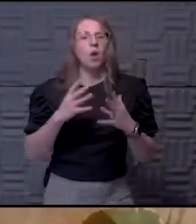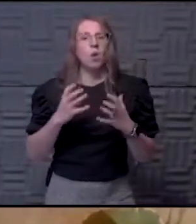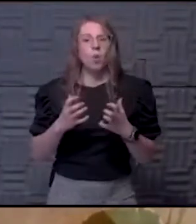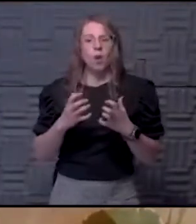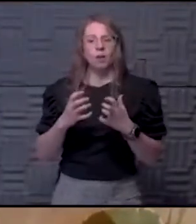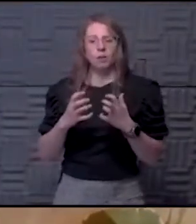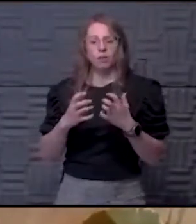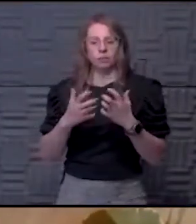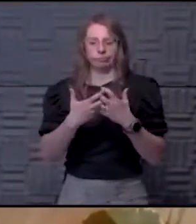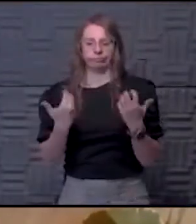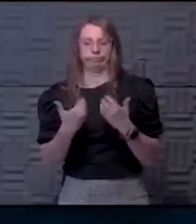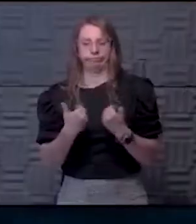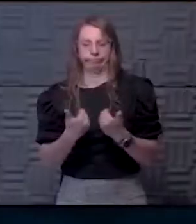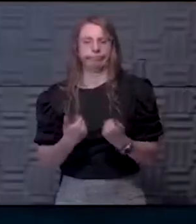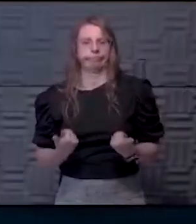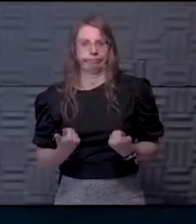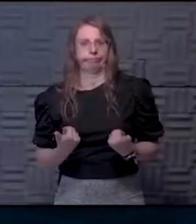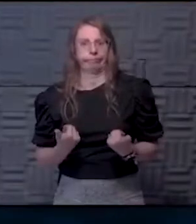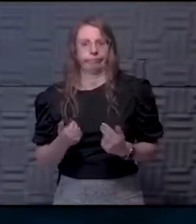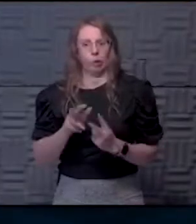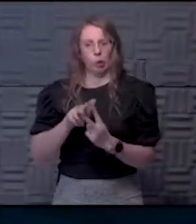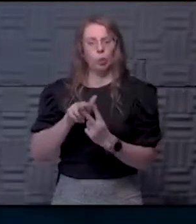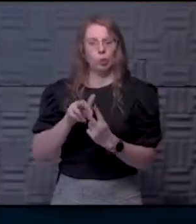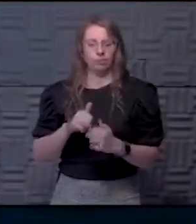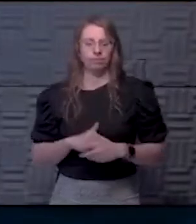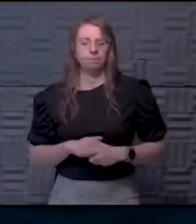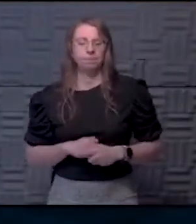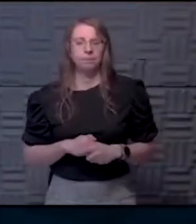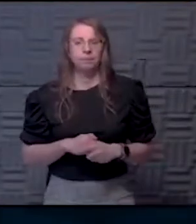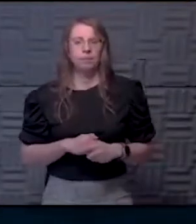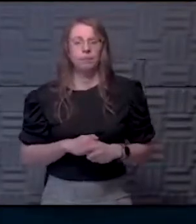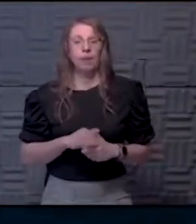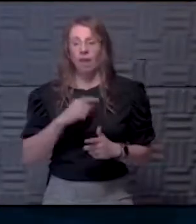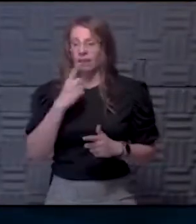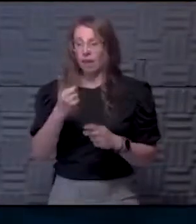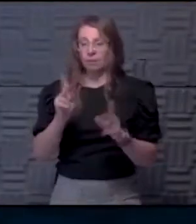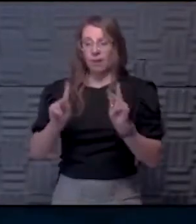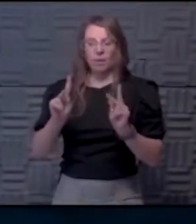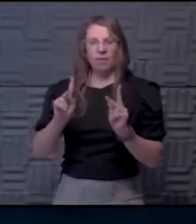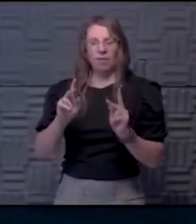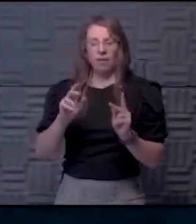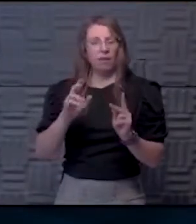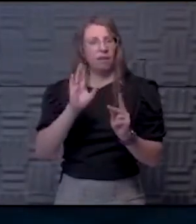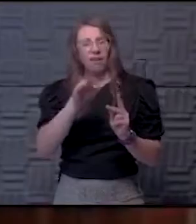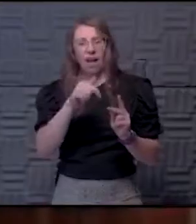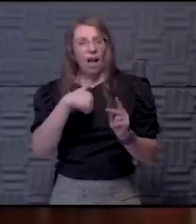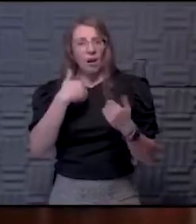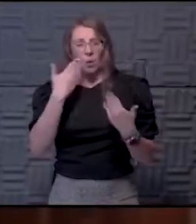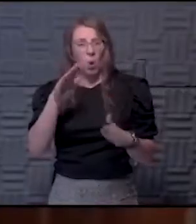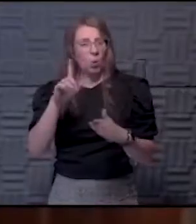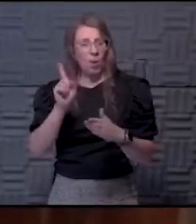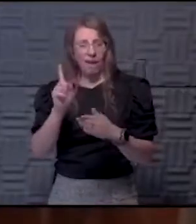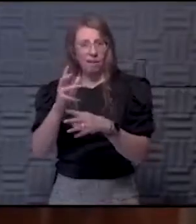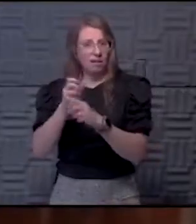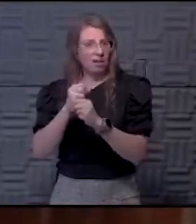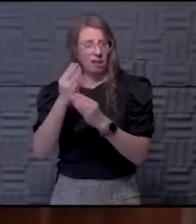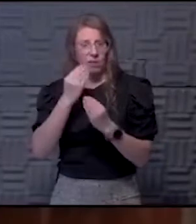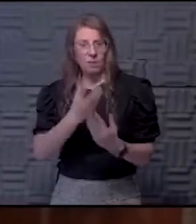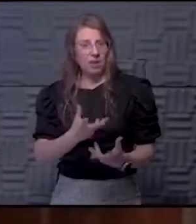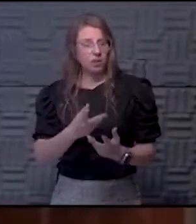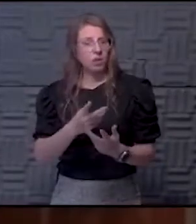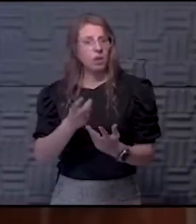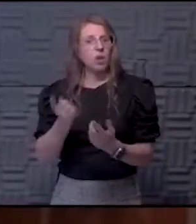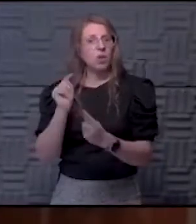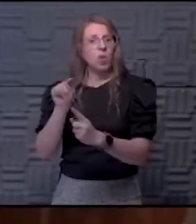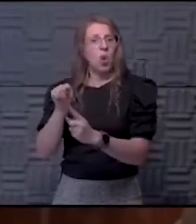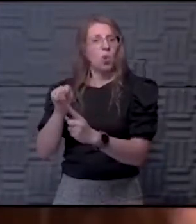unblend those things. And again, I tell people, I don't know where you're getting your information, but, go